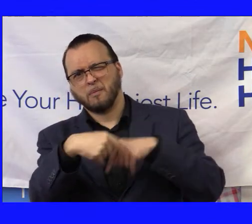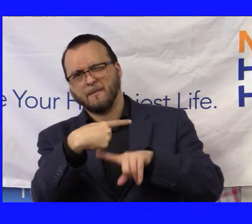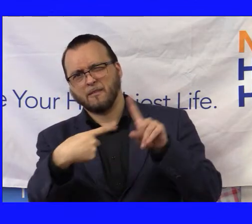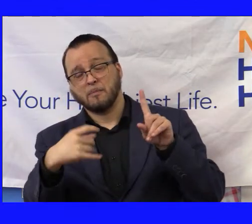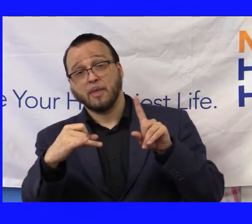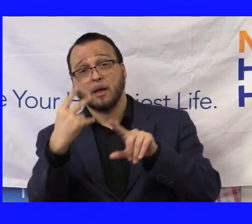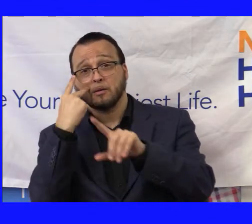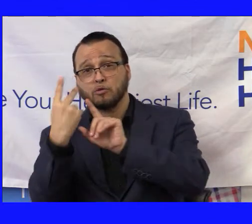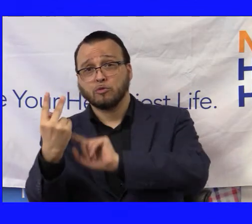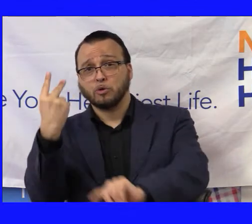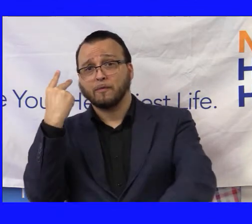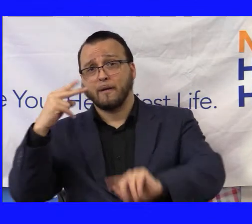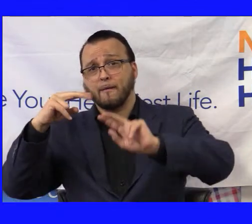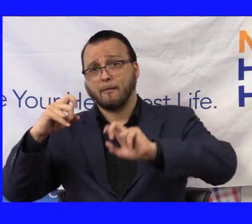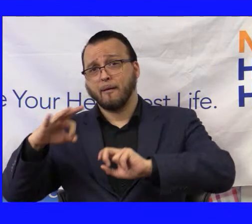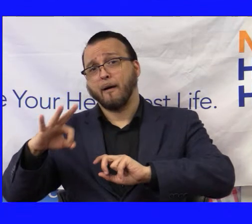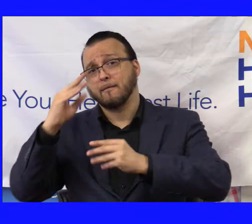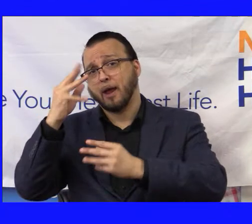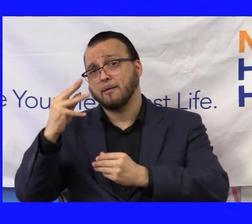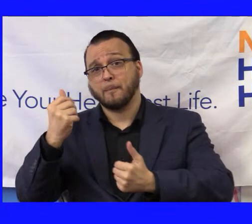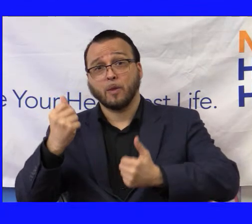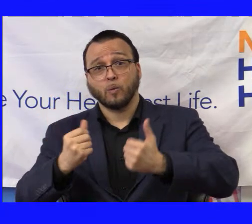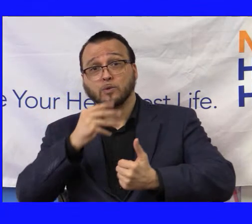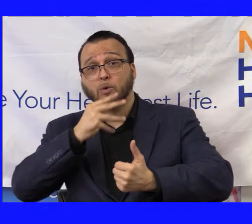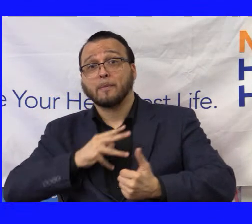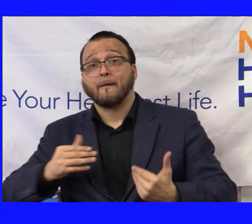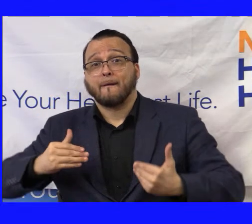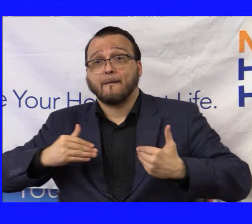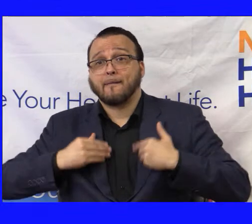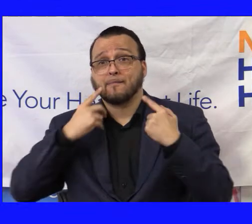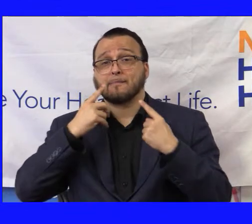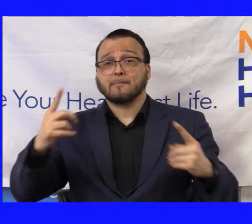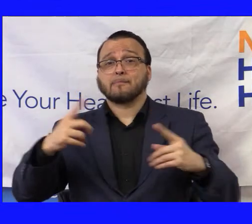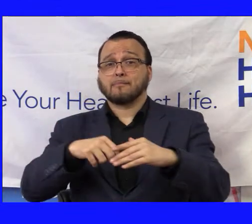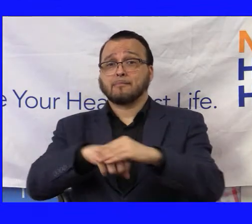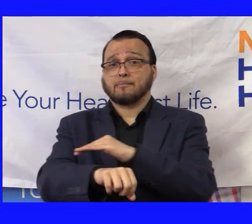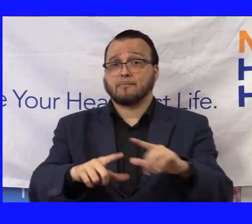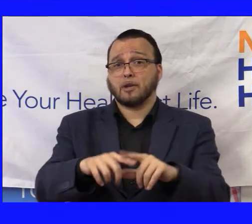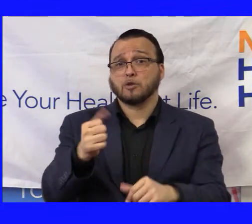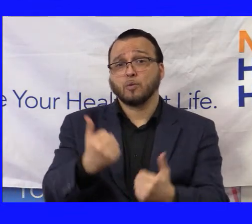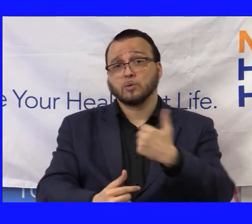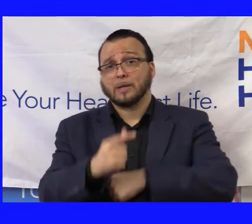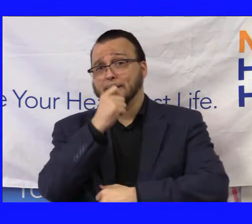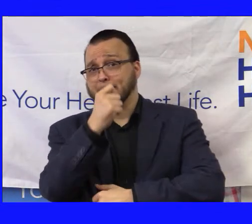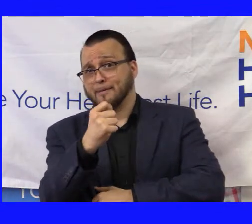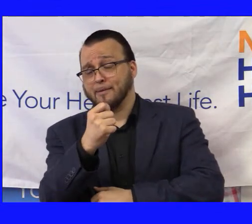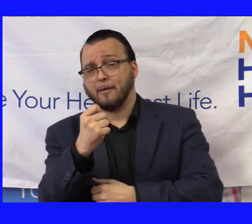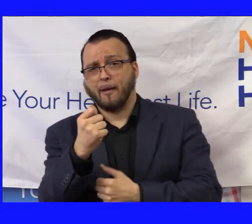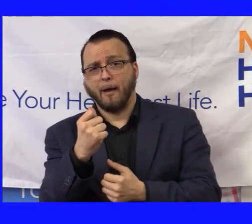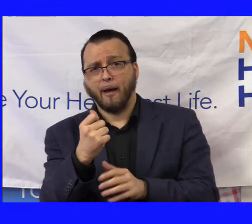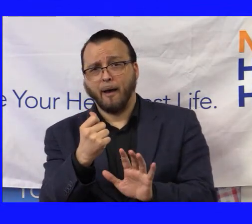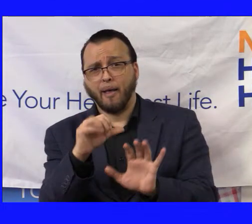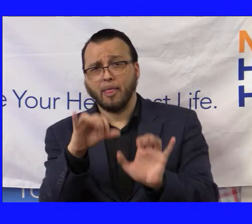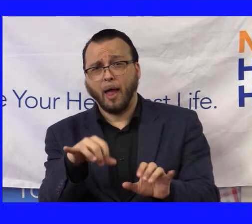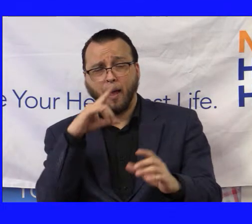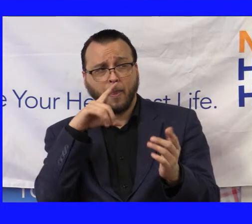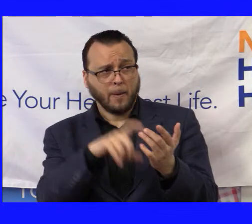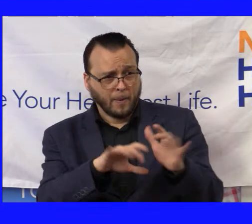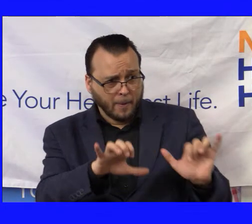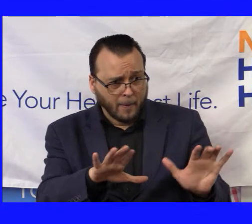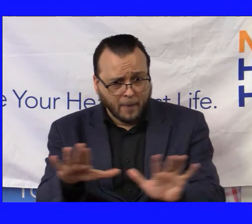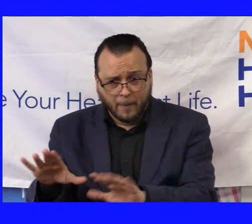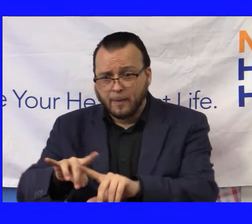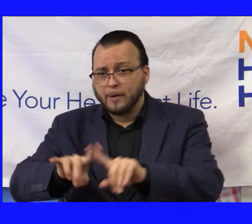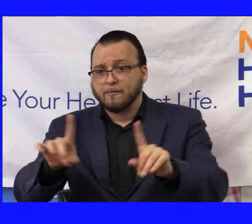of data, looking at which women had successful vaginal births after C-section versus which didn't, and thus they noticed differences across racial ethnic